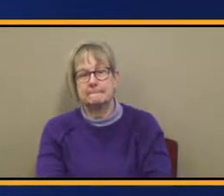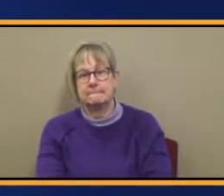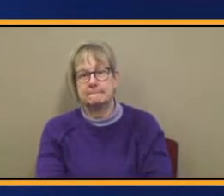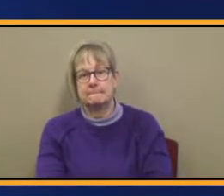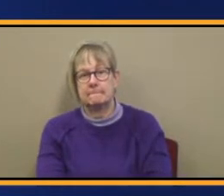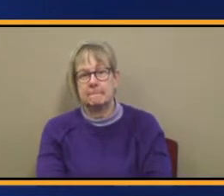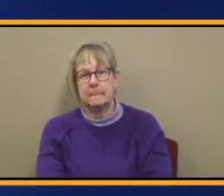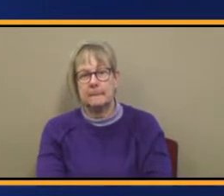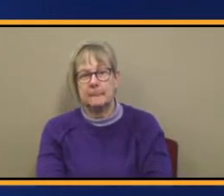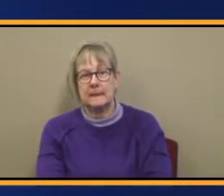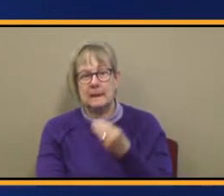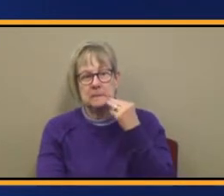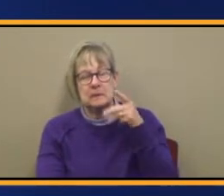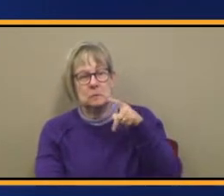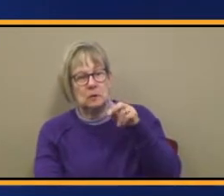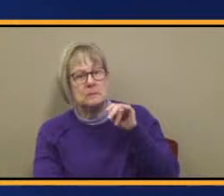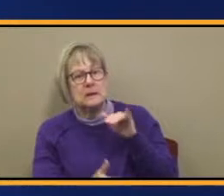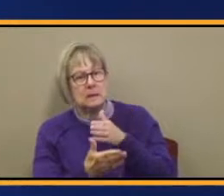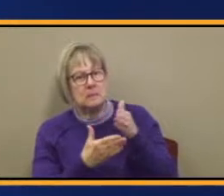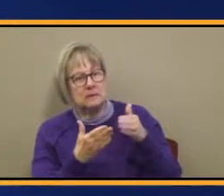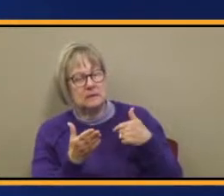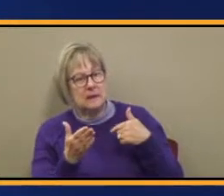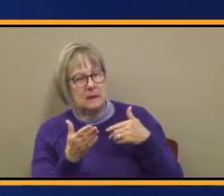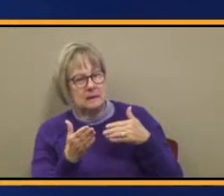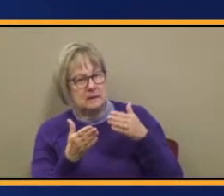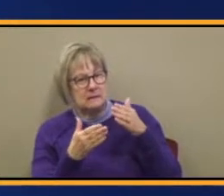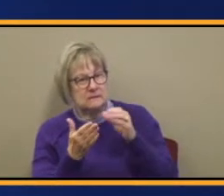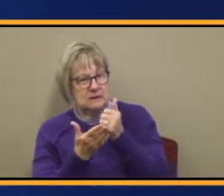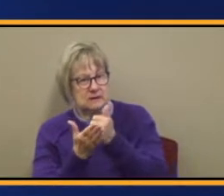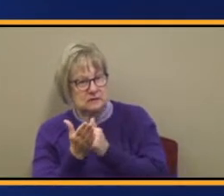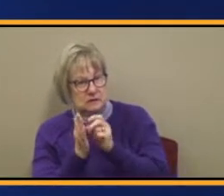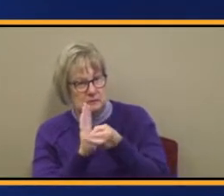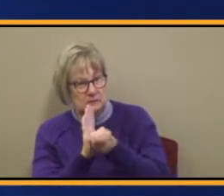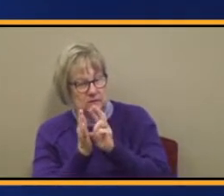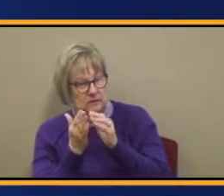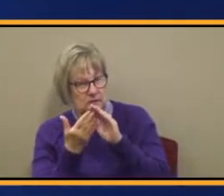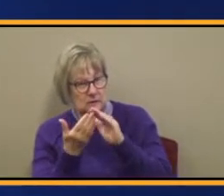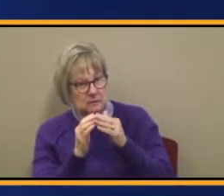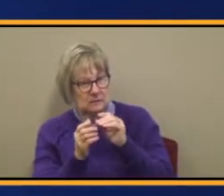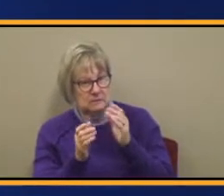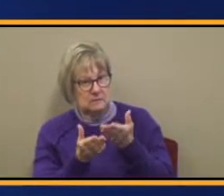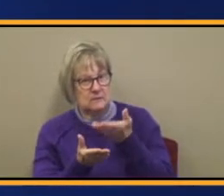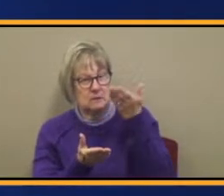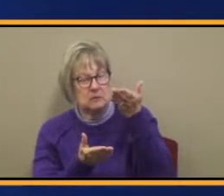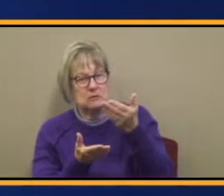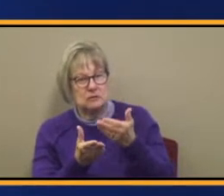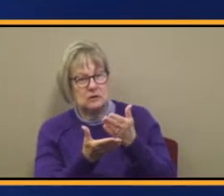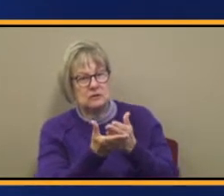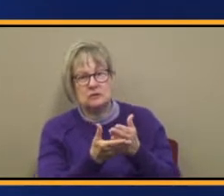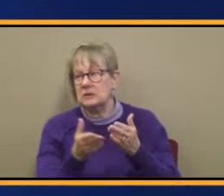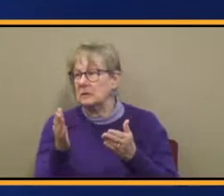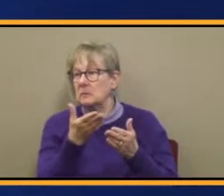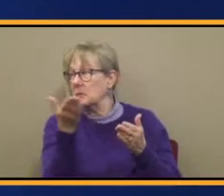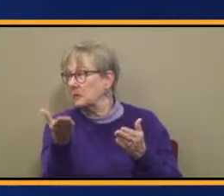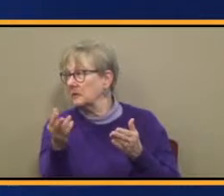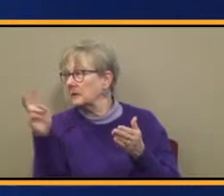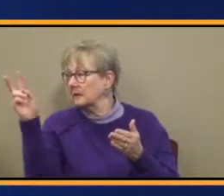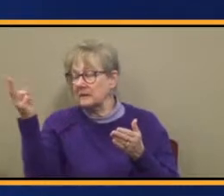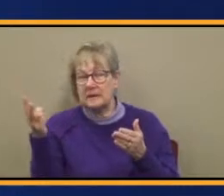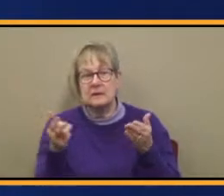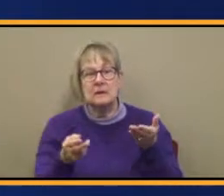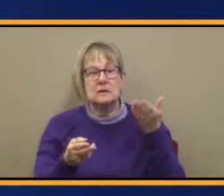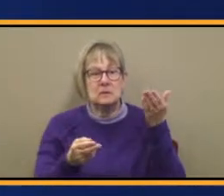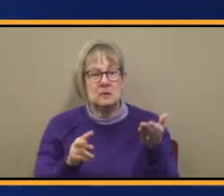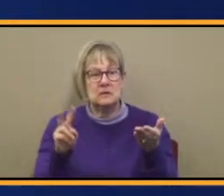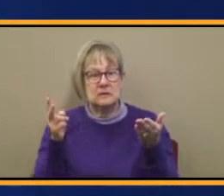Ms. Prine? Yes, that brings us to the end of the agenda review meeting. May we have a motion to adjourn? So moved. Second. There's a motion and